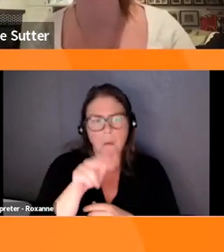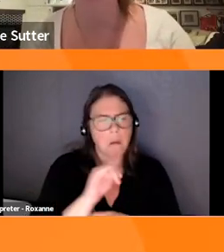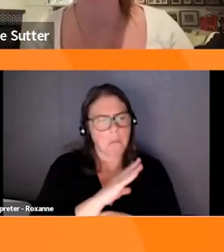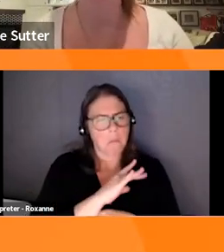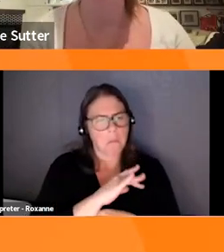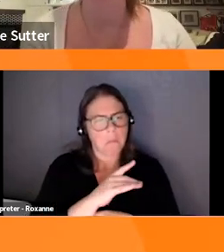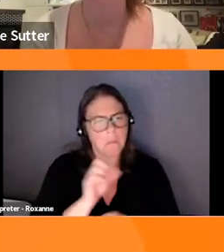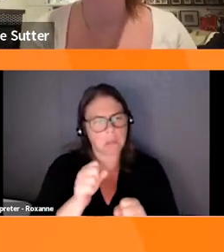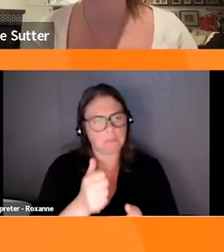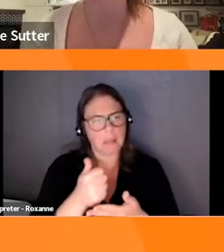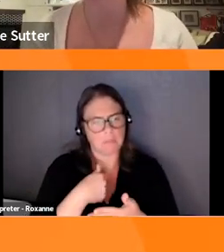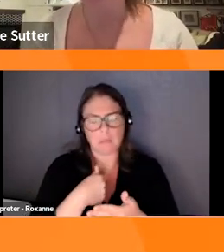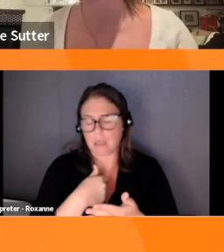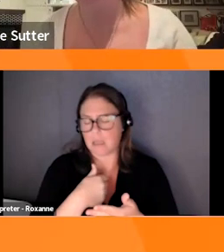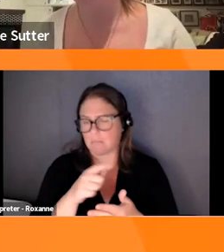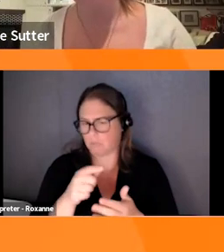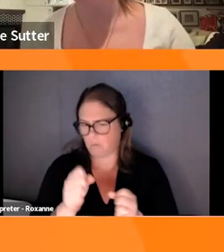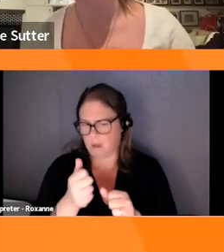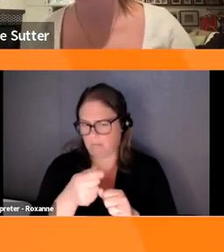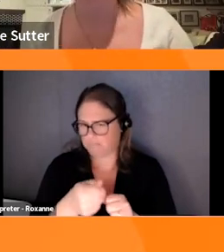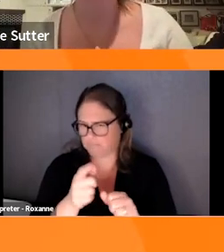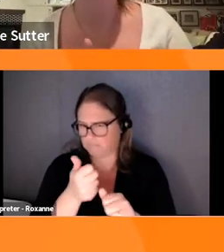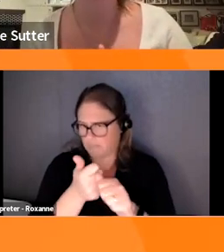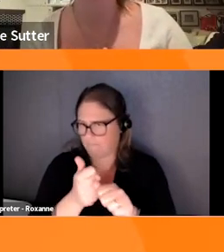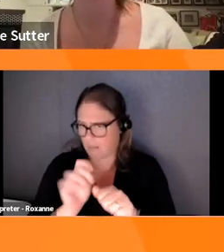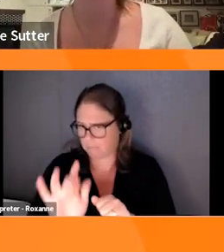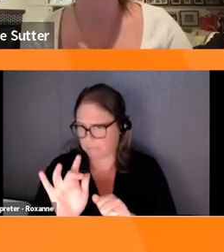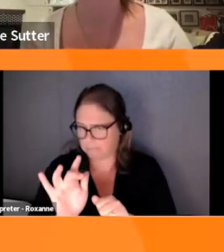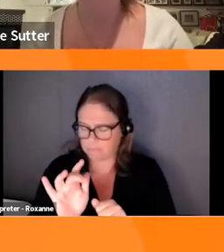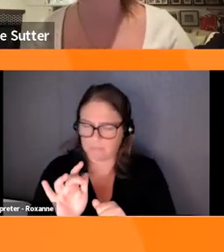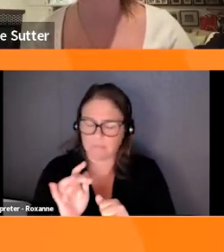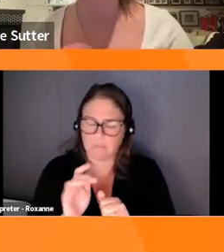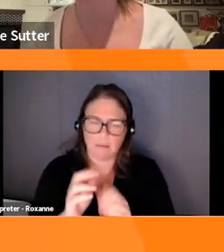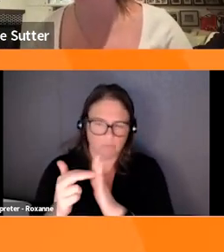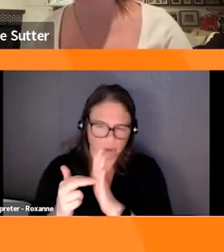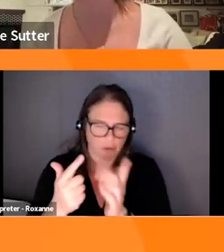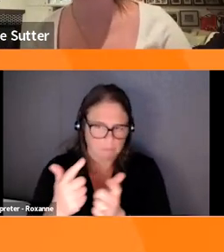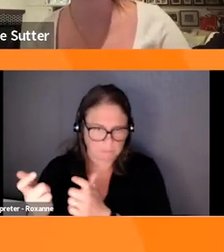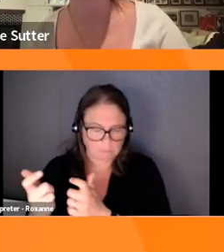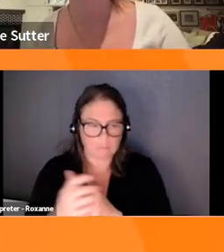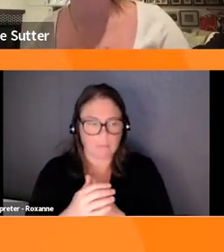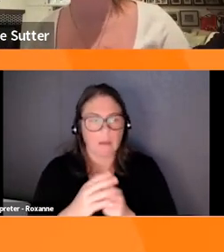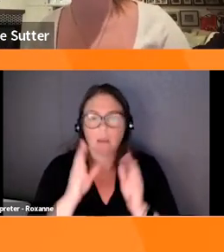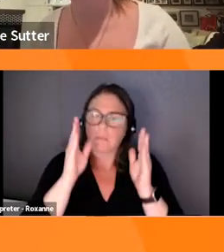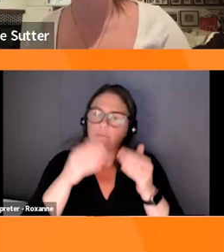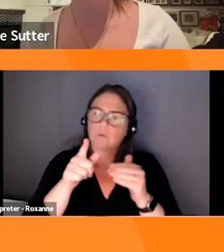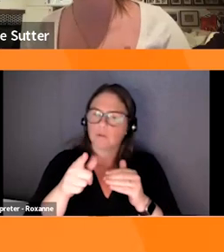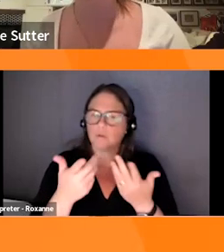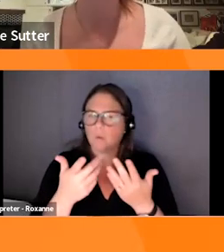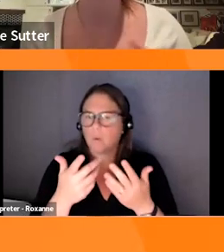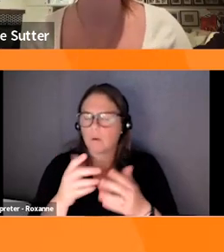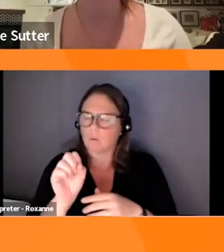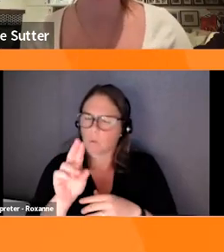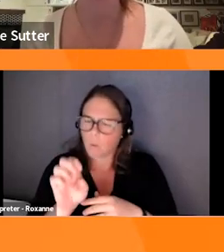could be helpful. And overall, it assesses your performance on core sustainability issues that are common